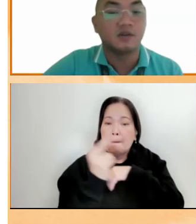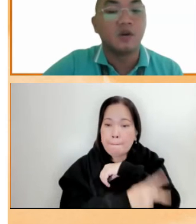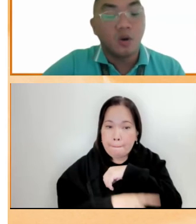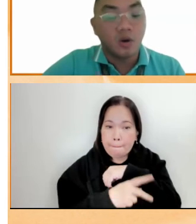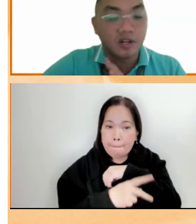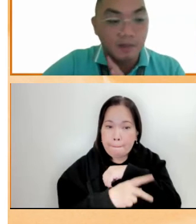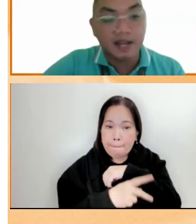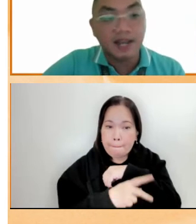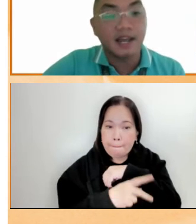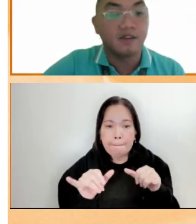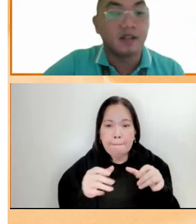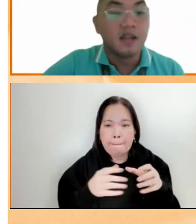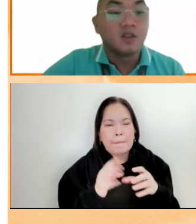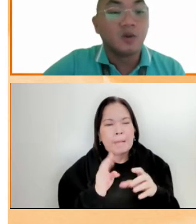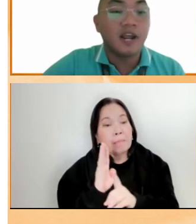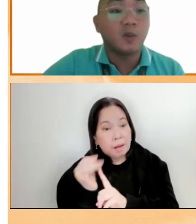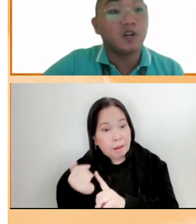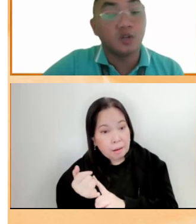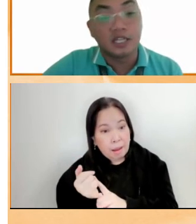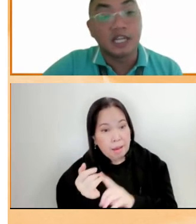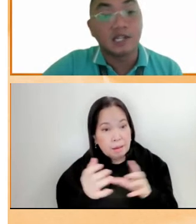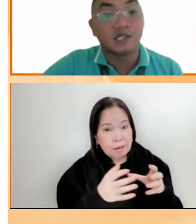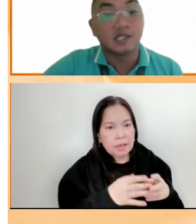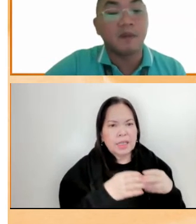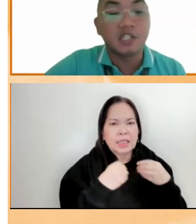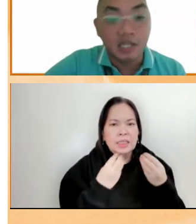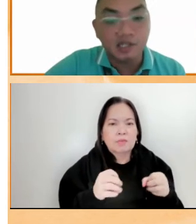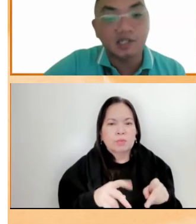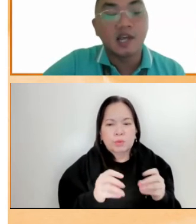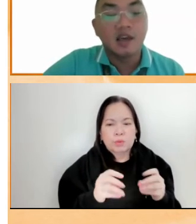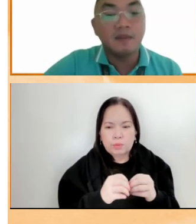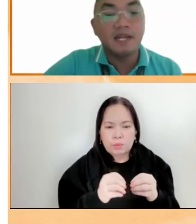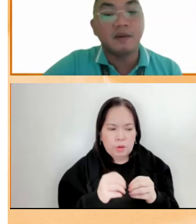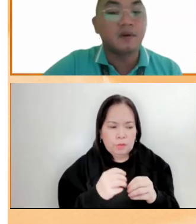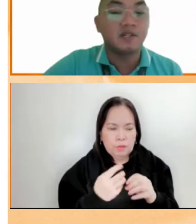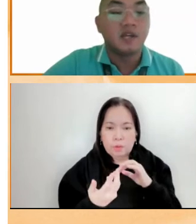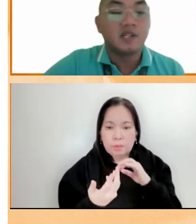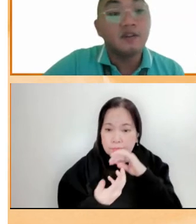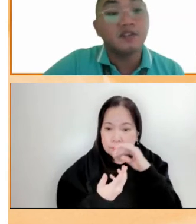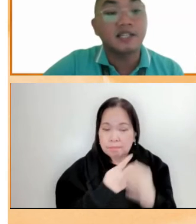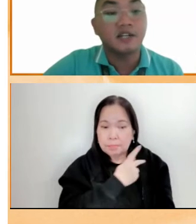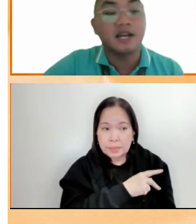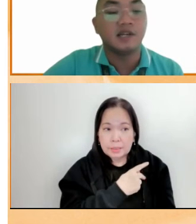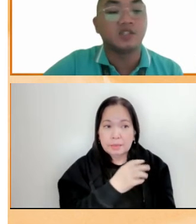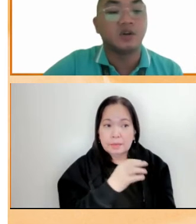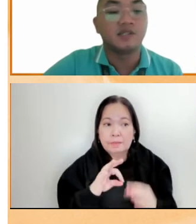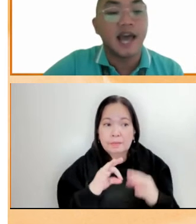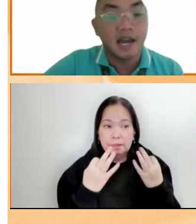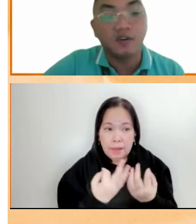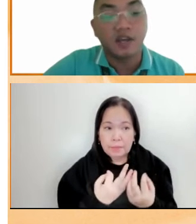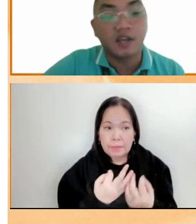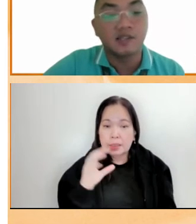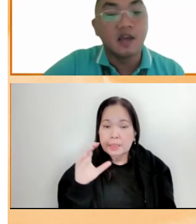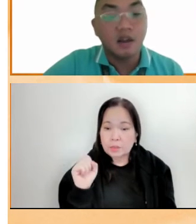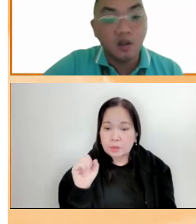districts, or the barangay level, to create opportunities for patients, family members, civil society